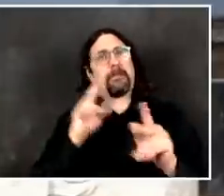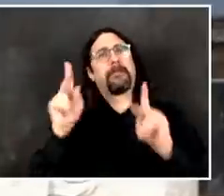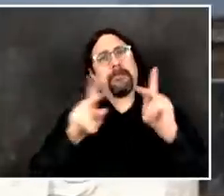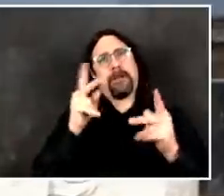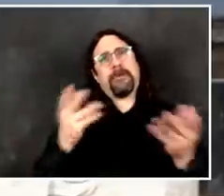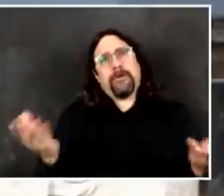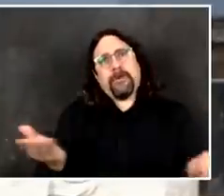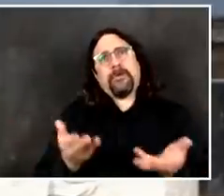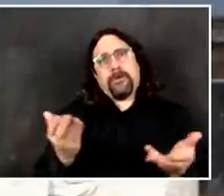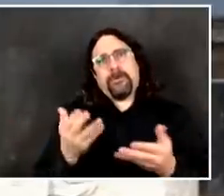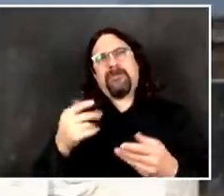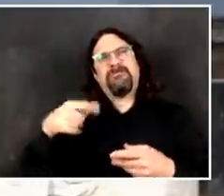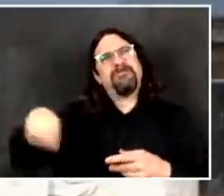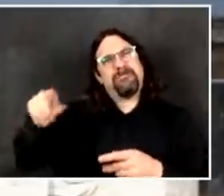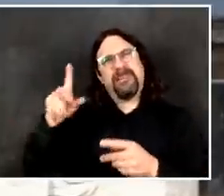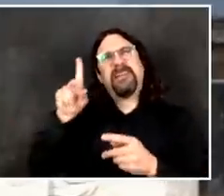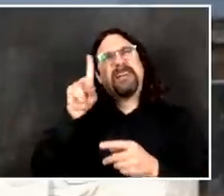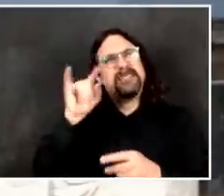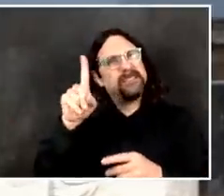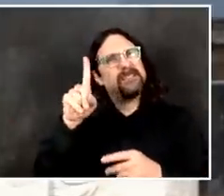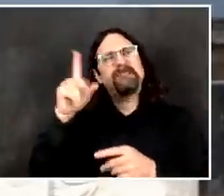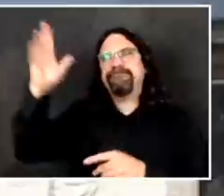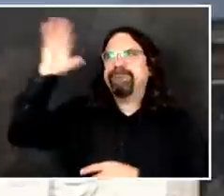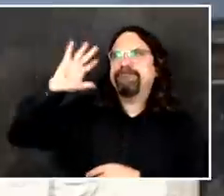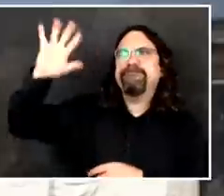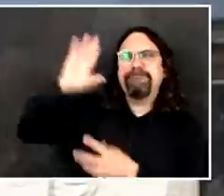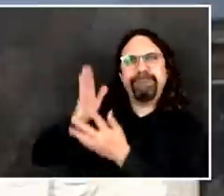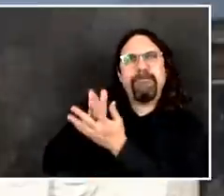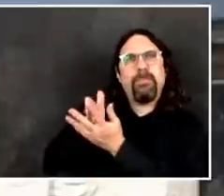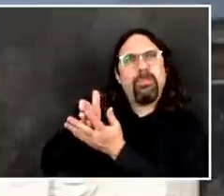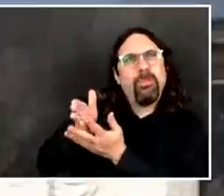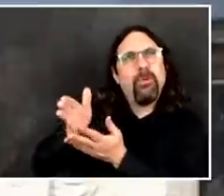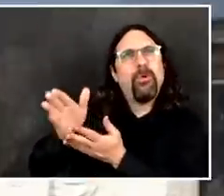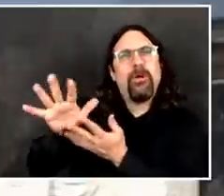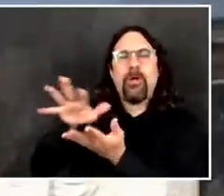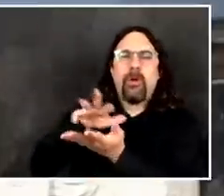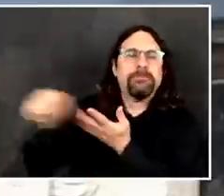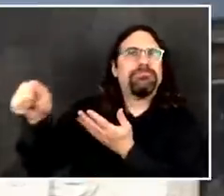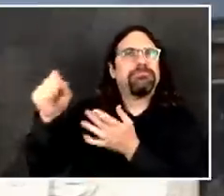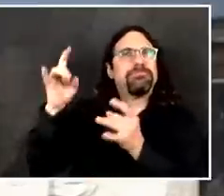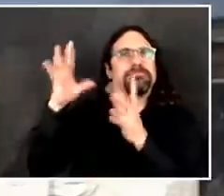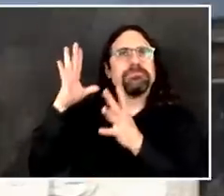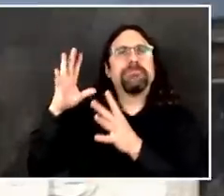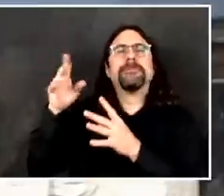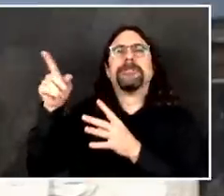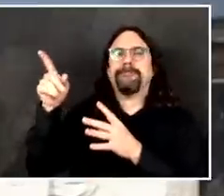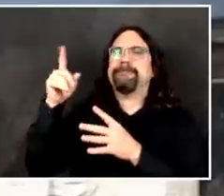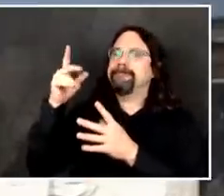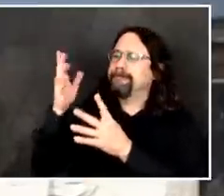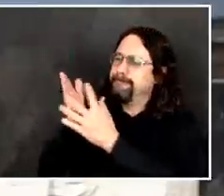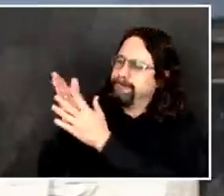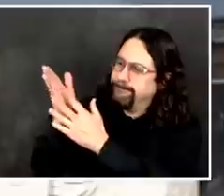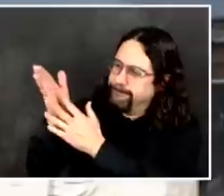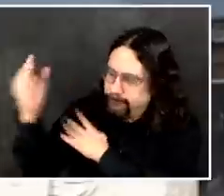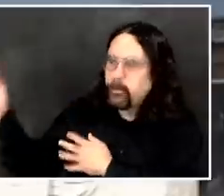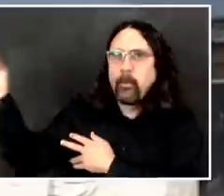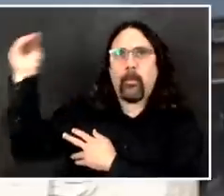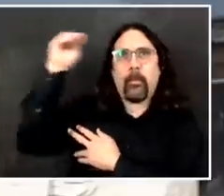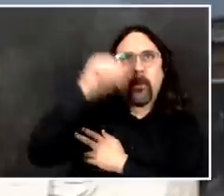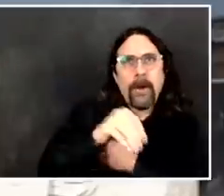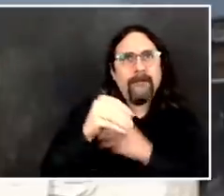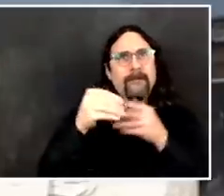not only survive, but they would create a new life with new families, new hope. They would sustain their